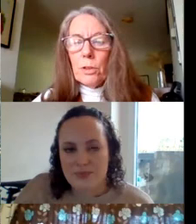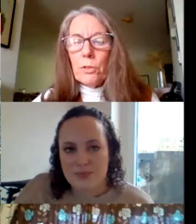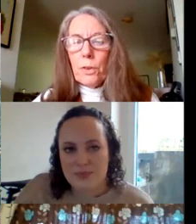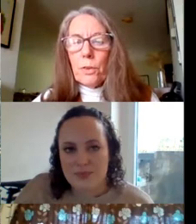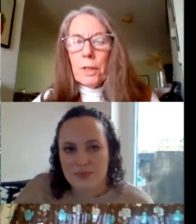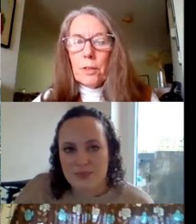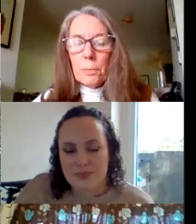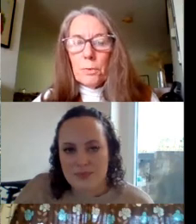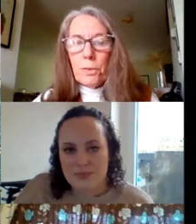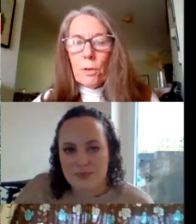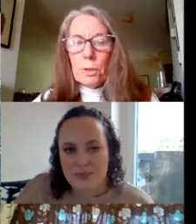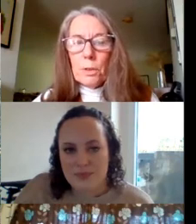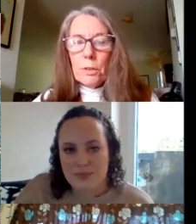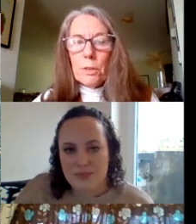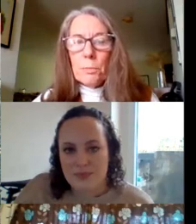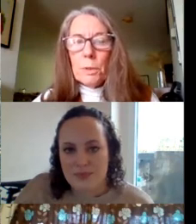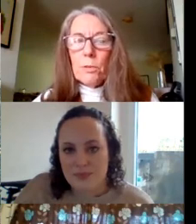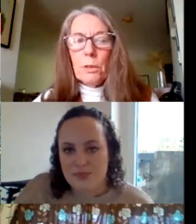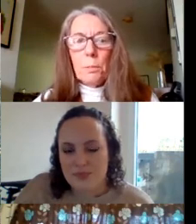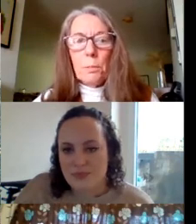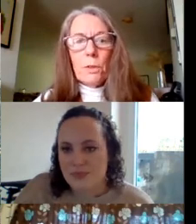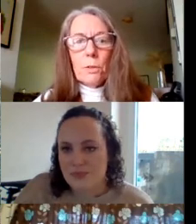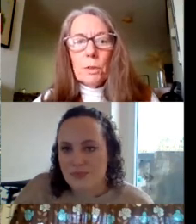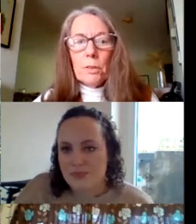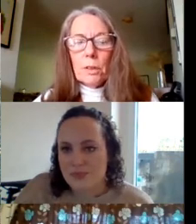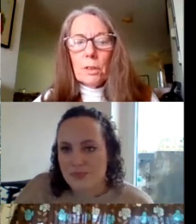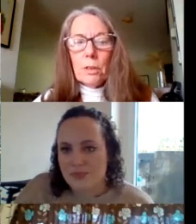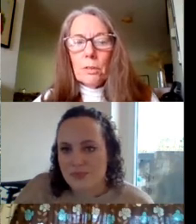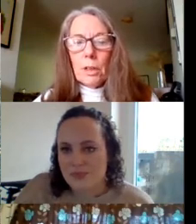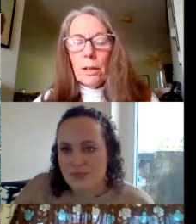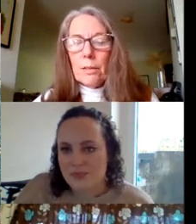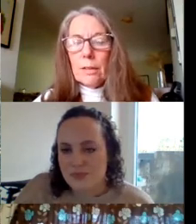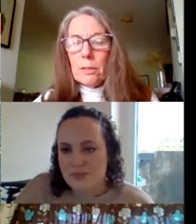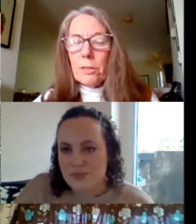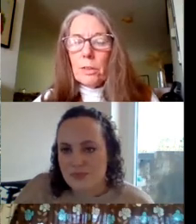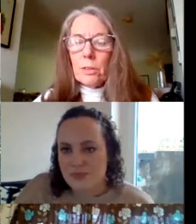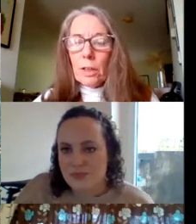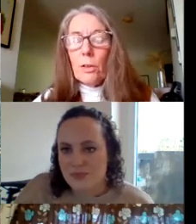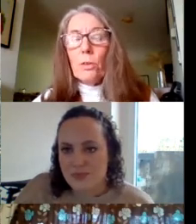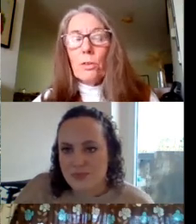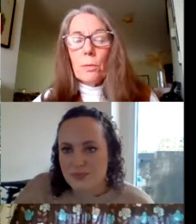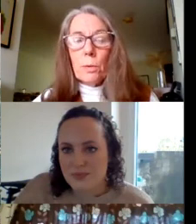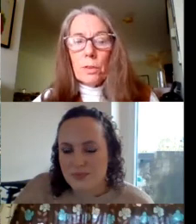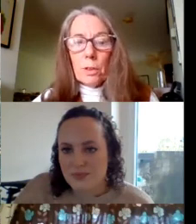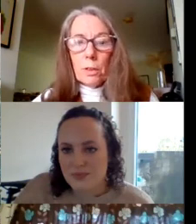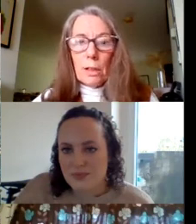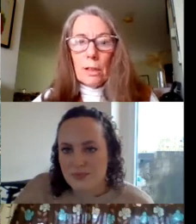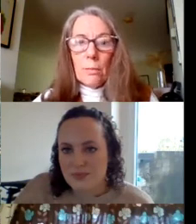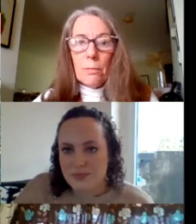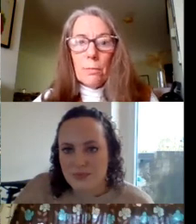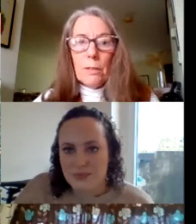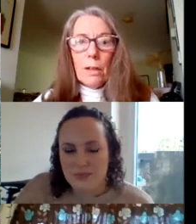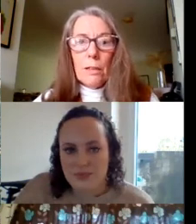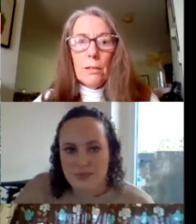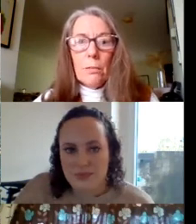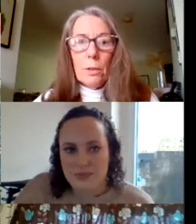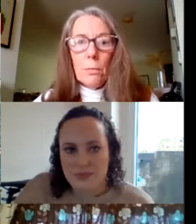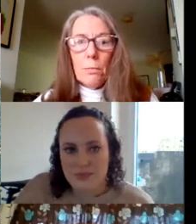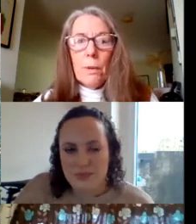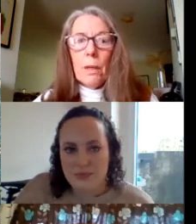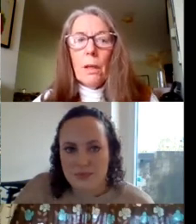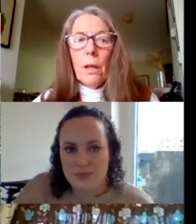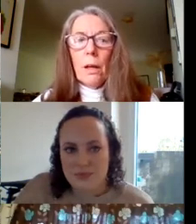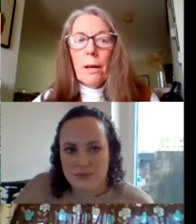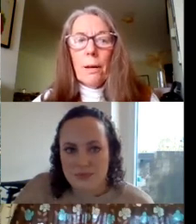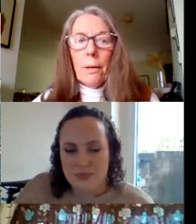was used for theatre performances, musical performances, dances, and also was a dining